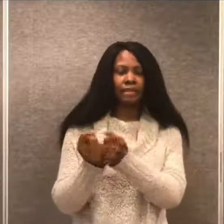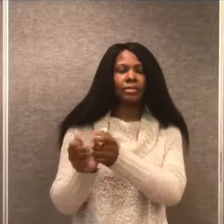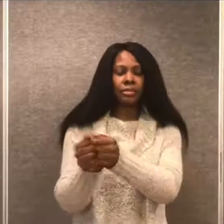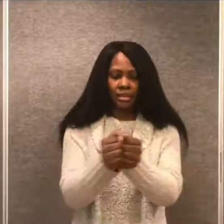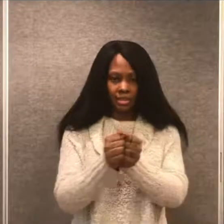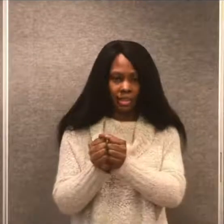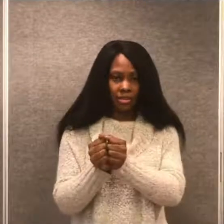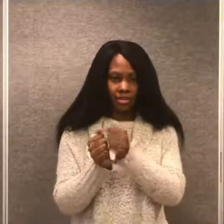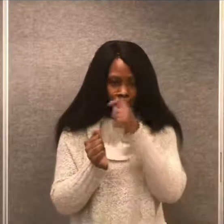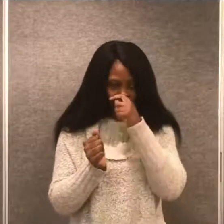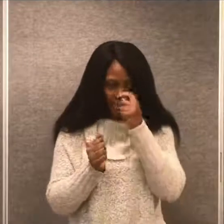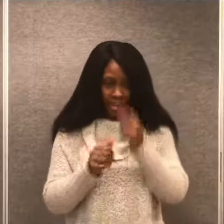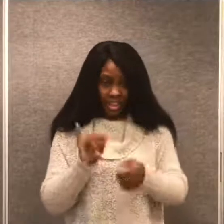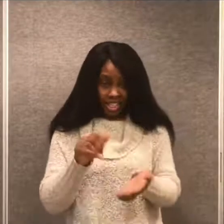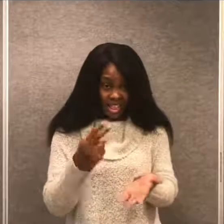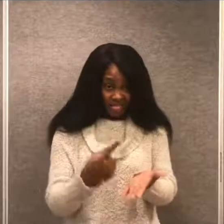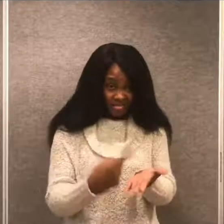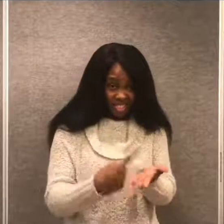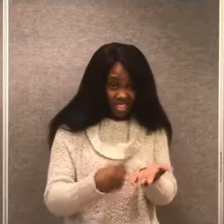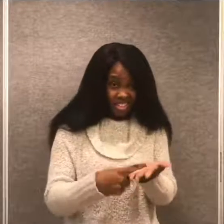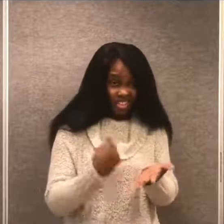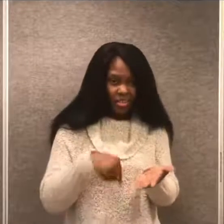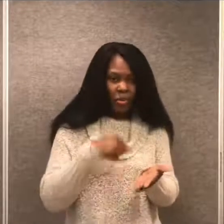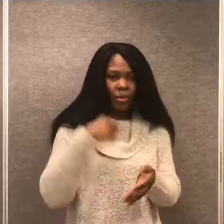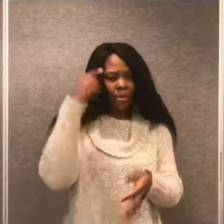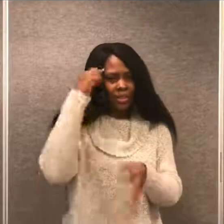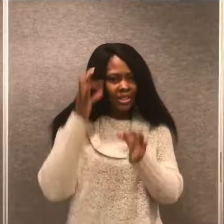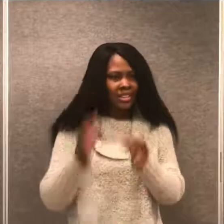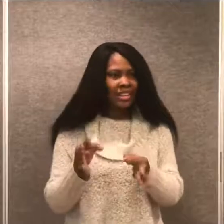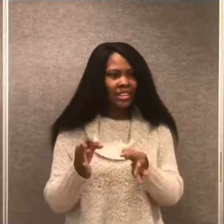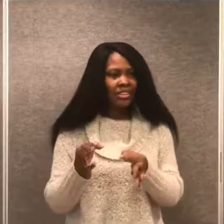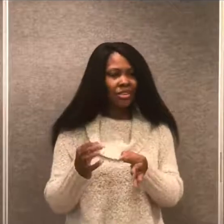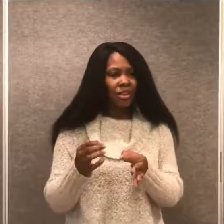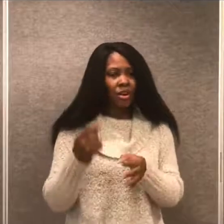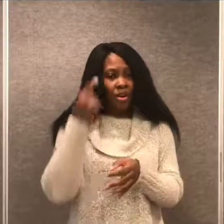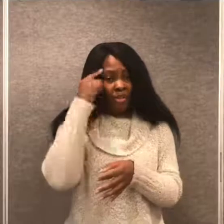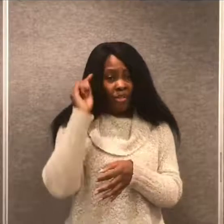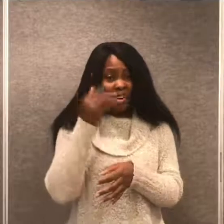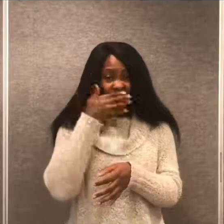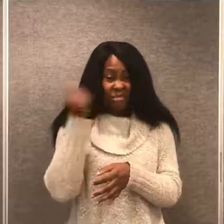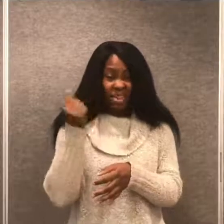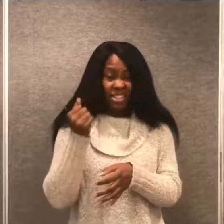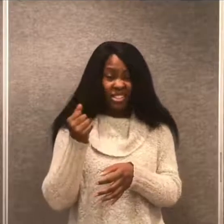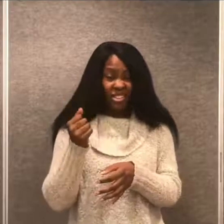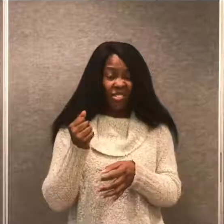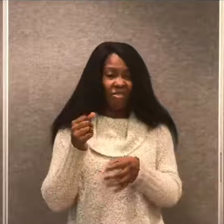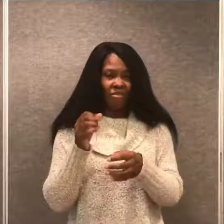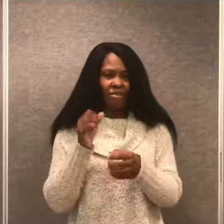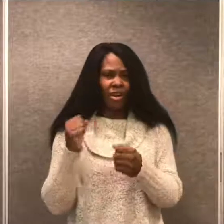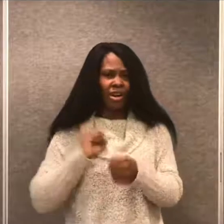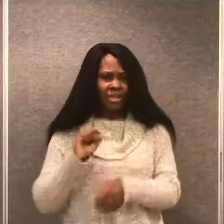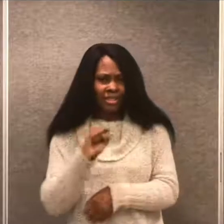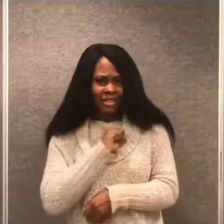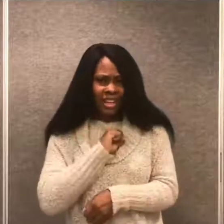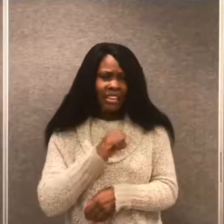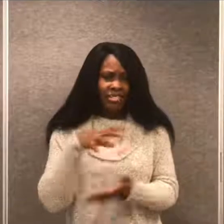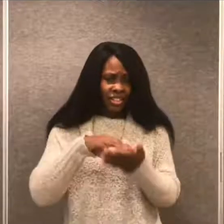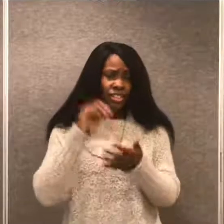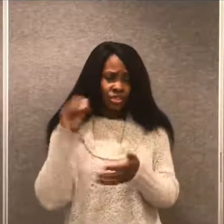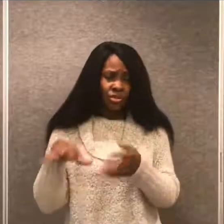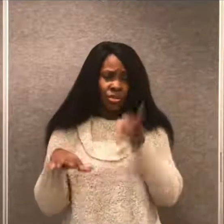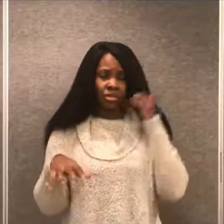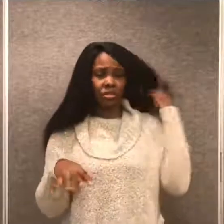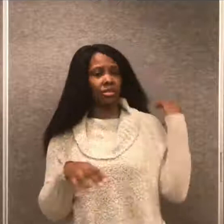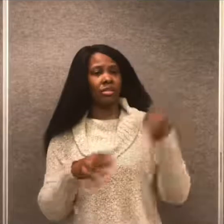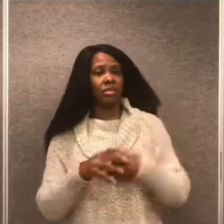that discussion, Mayor, we have all decided that we need to move for the best interests of our staff and our students. So even though the staff will be coming back,